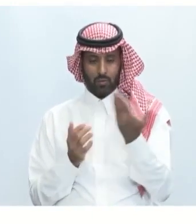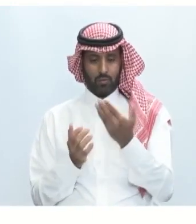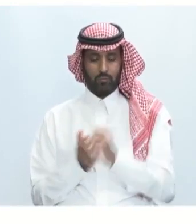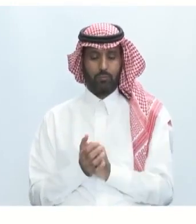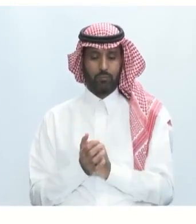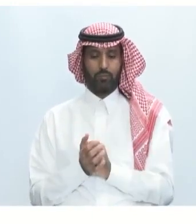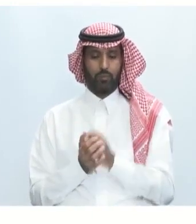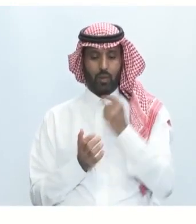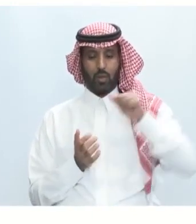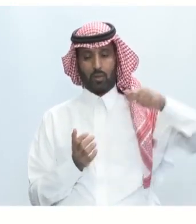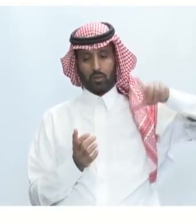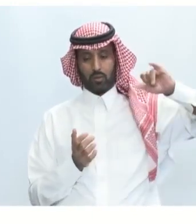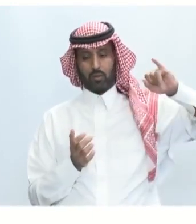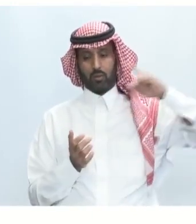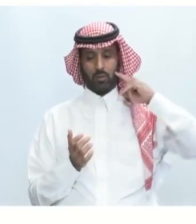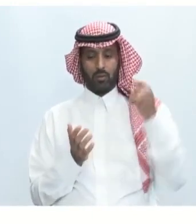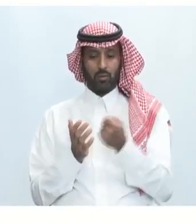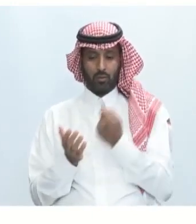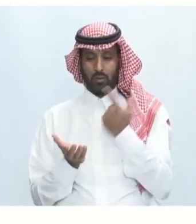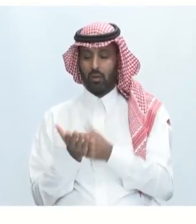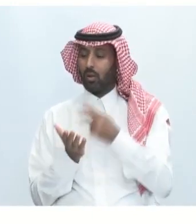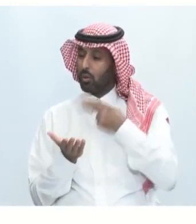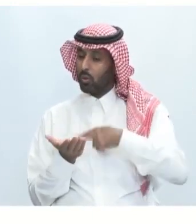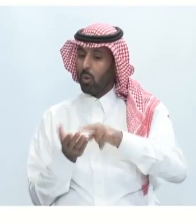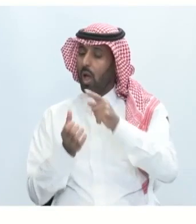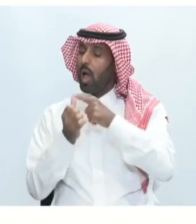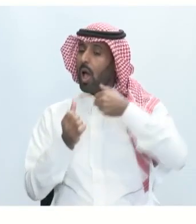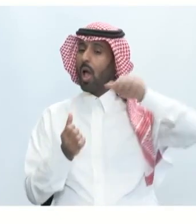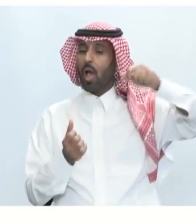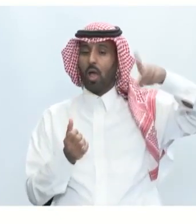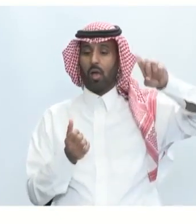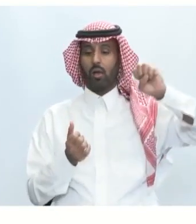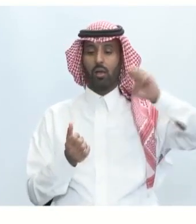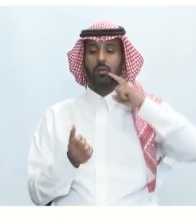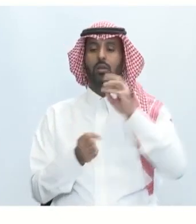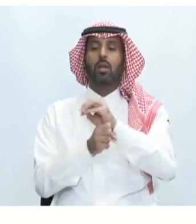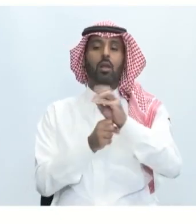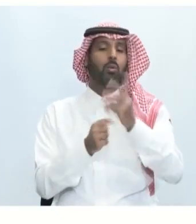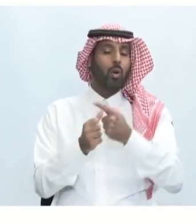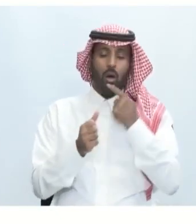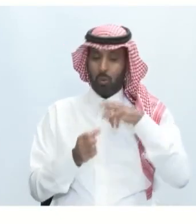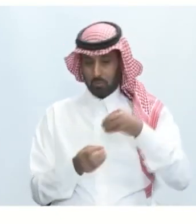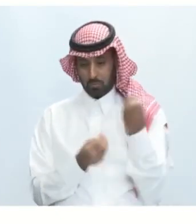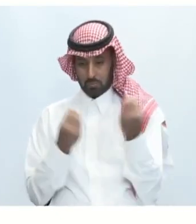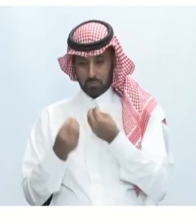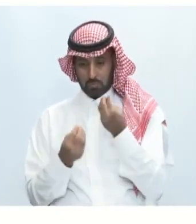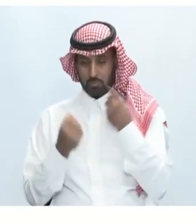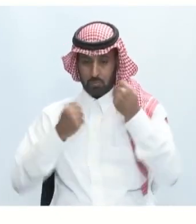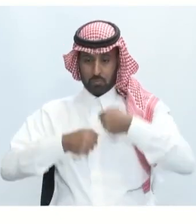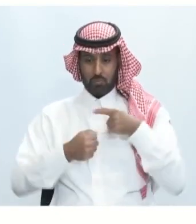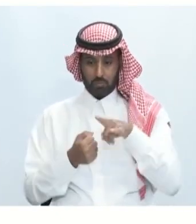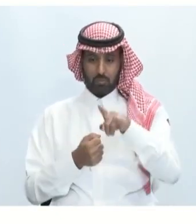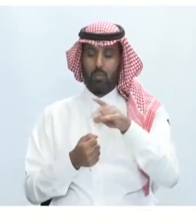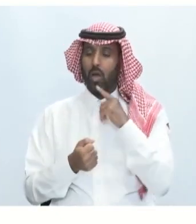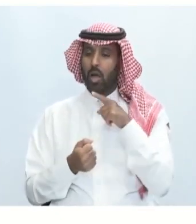together. Ali wrote a letter to Adil and told him about our trip. So Ali wrote